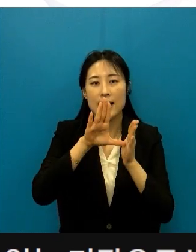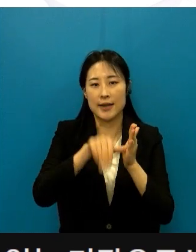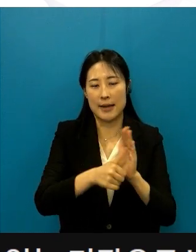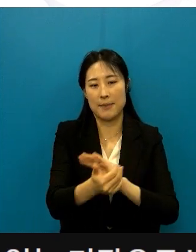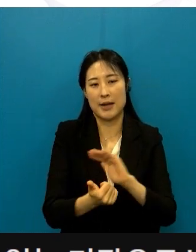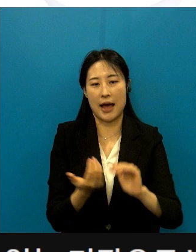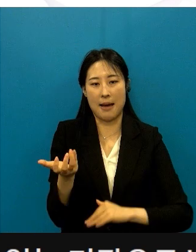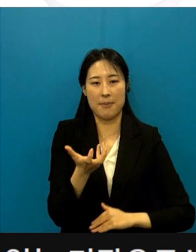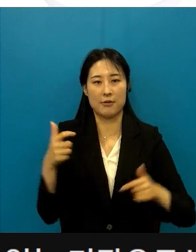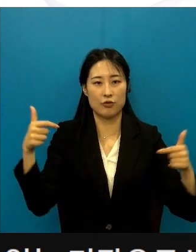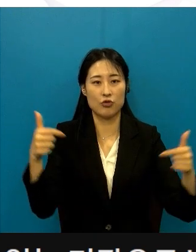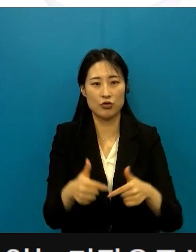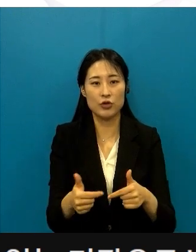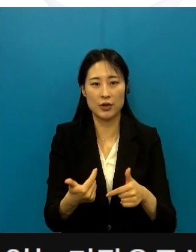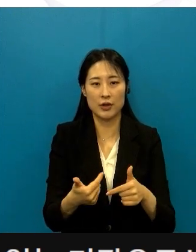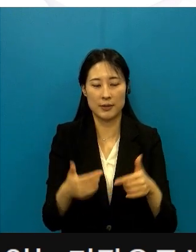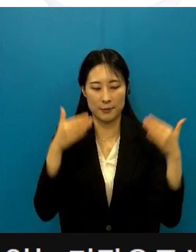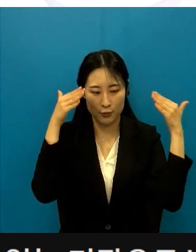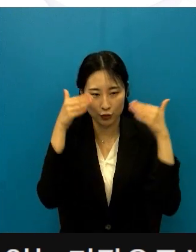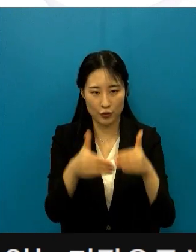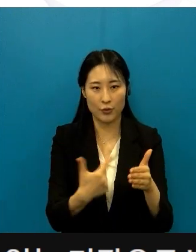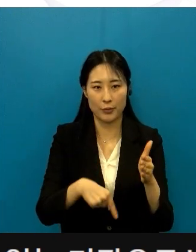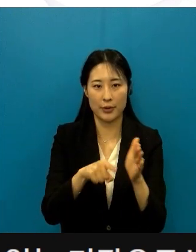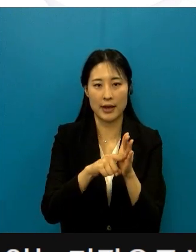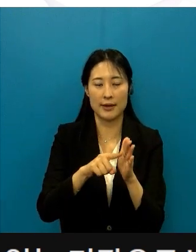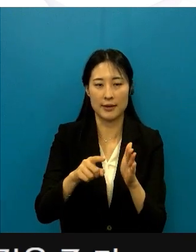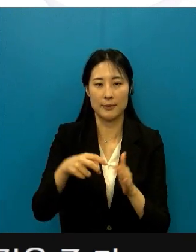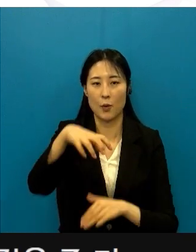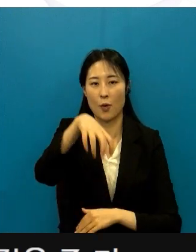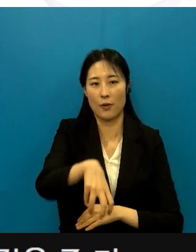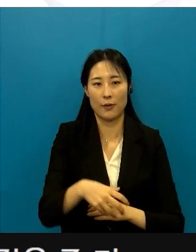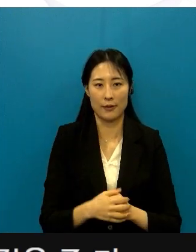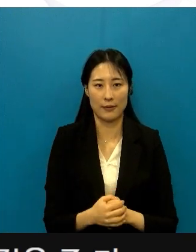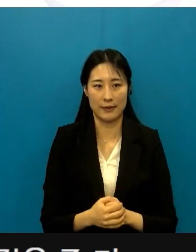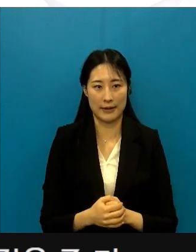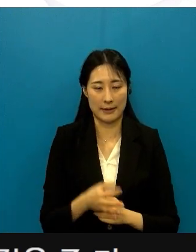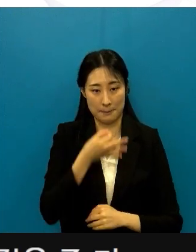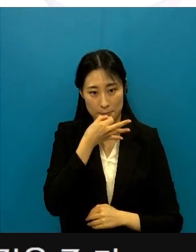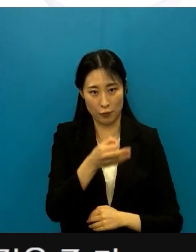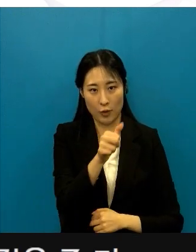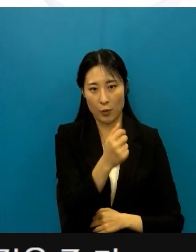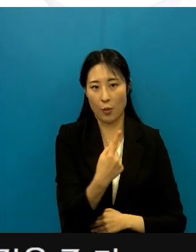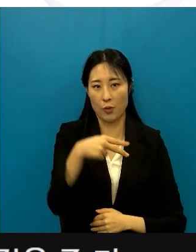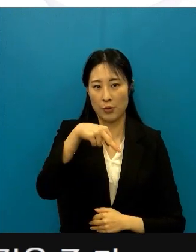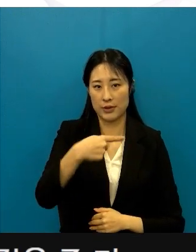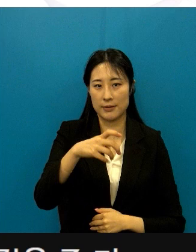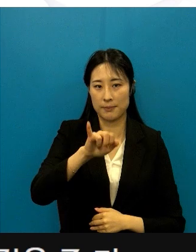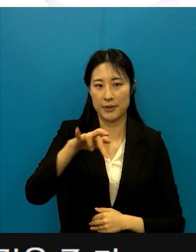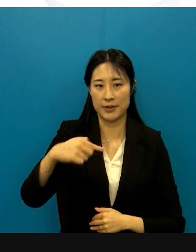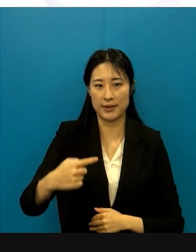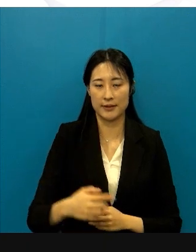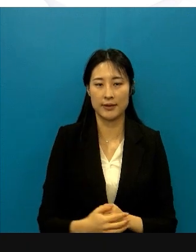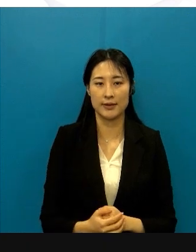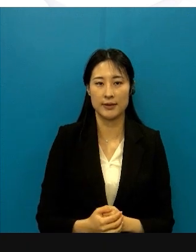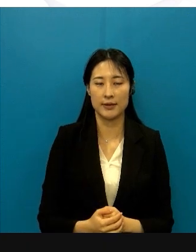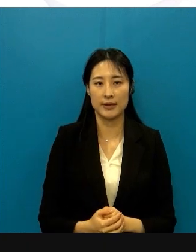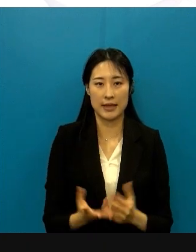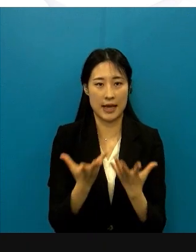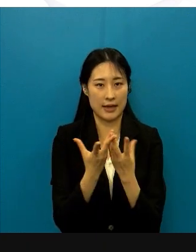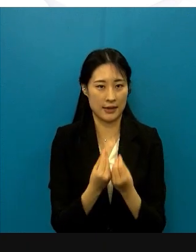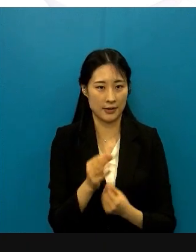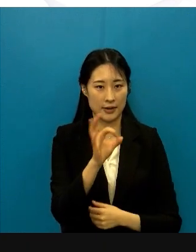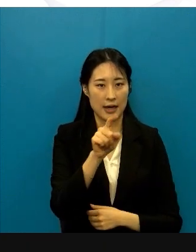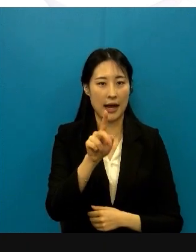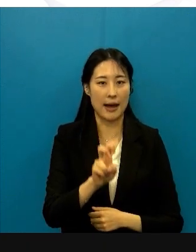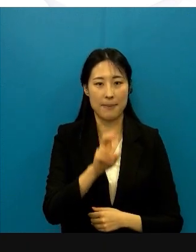So usually individuals will enter the hospice at the end of a terminal illness like cancer. But to take